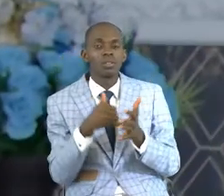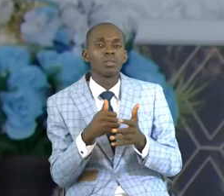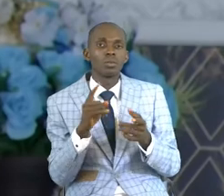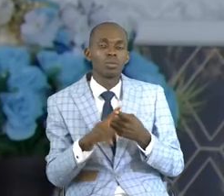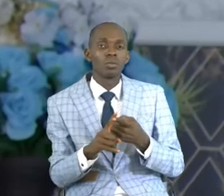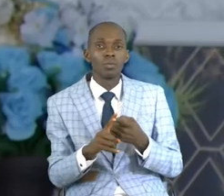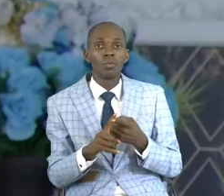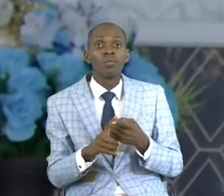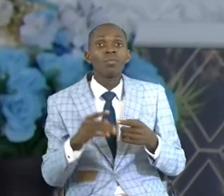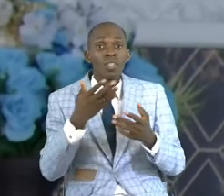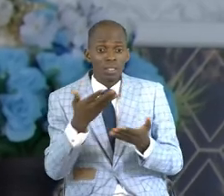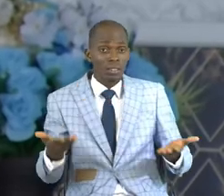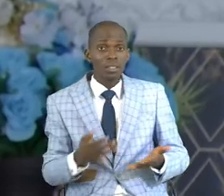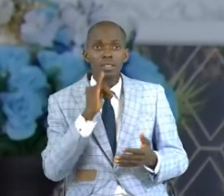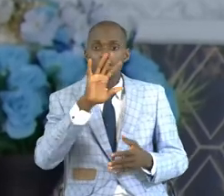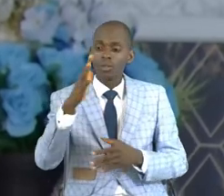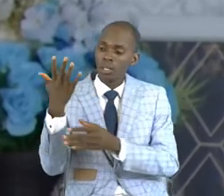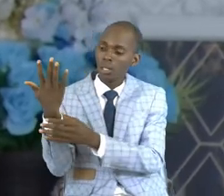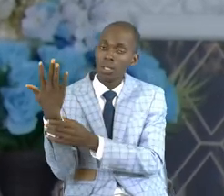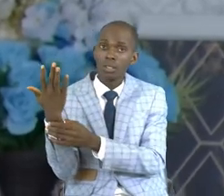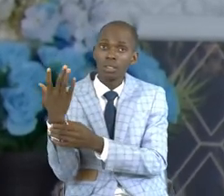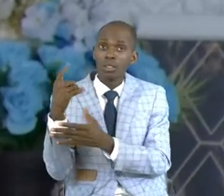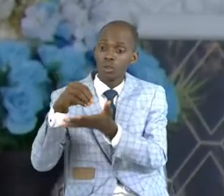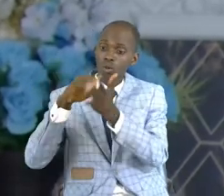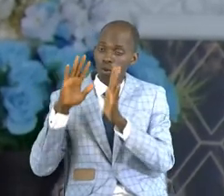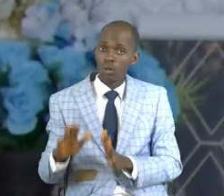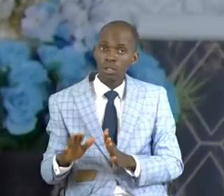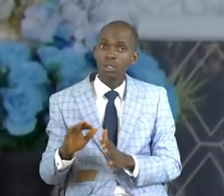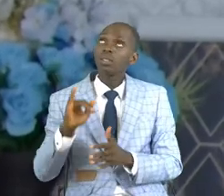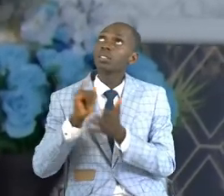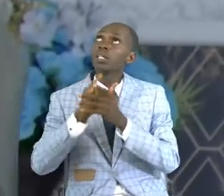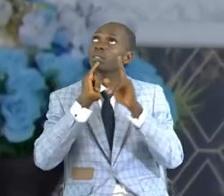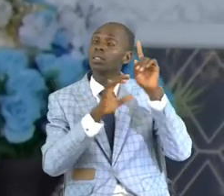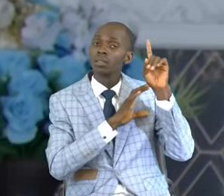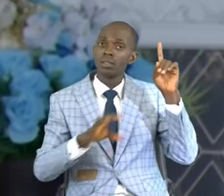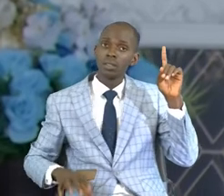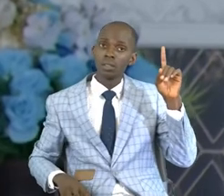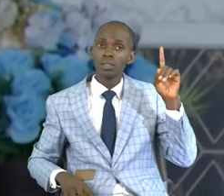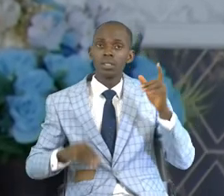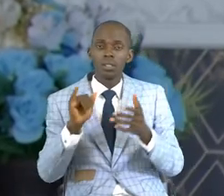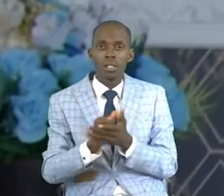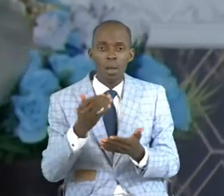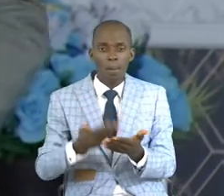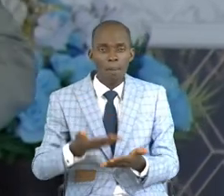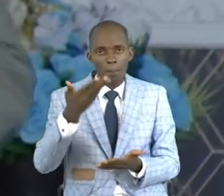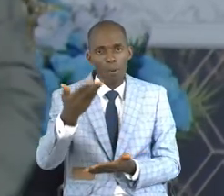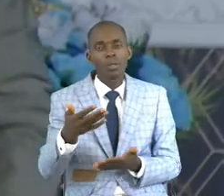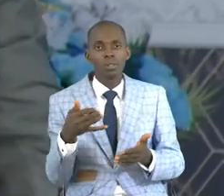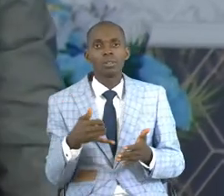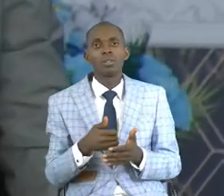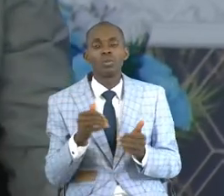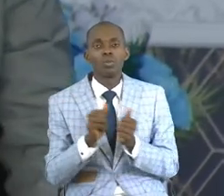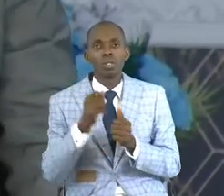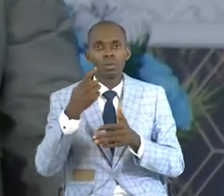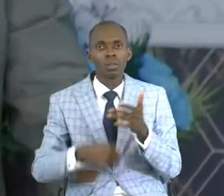Here is your hand. The owner, that's Christ, you're bought with a price. How does he want you to